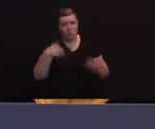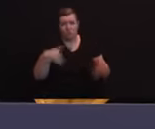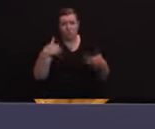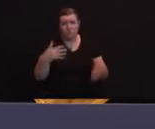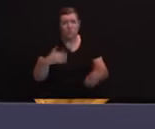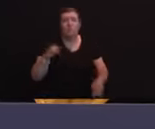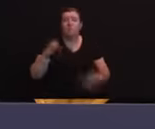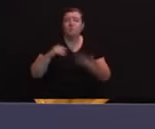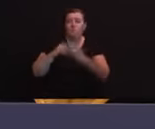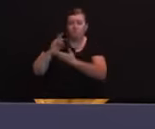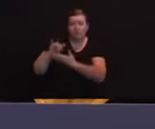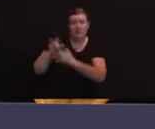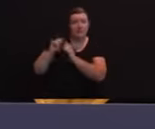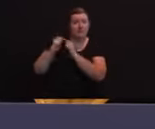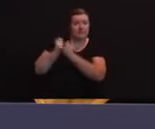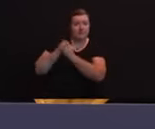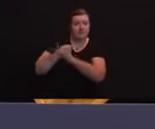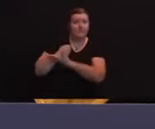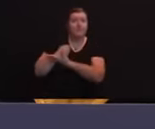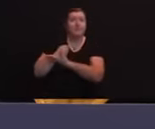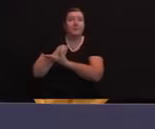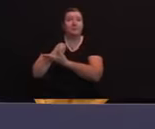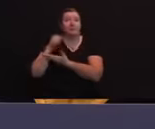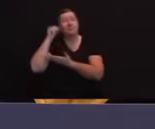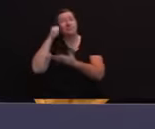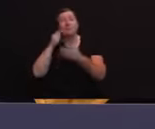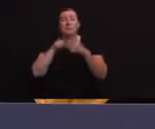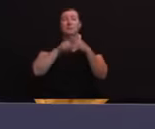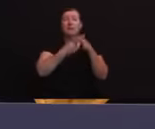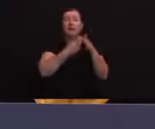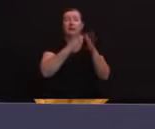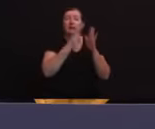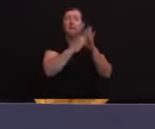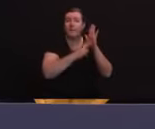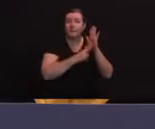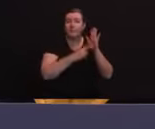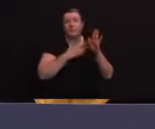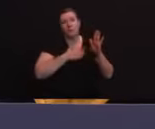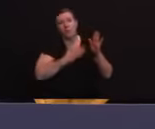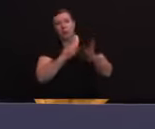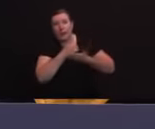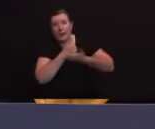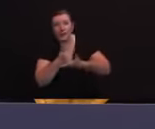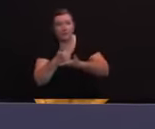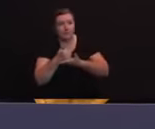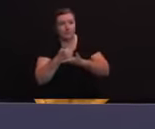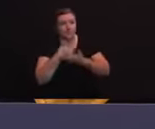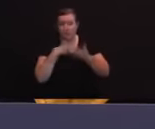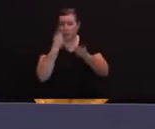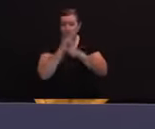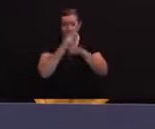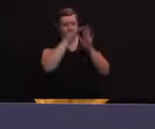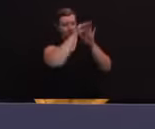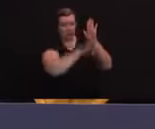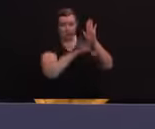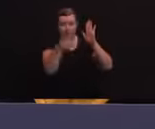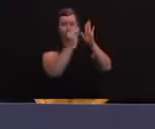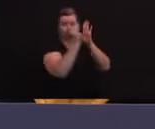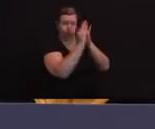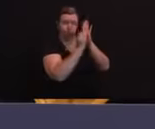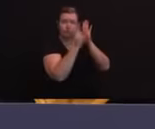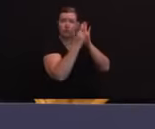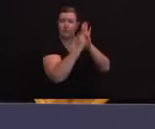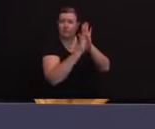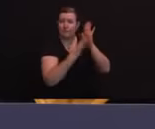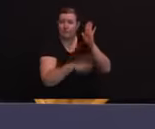that signed up at the near. Nothing on elective surgeries yet, but at a certain point, that's obviously on the